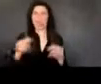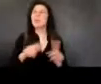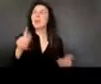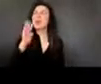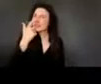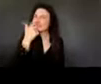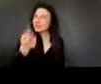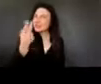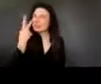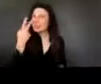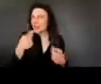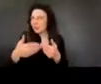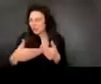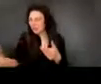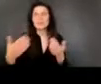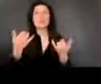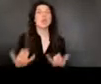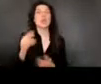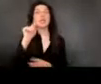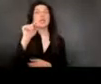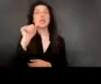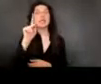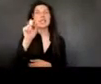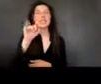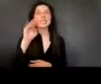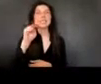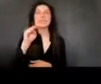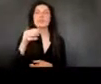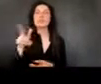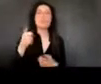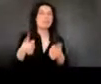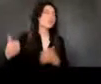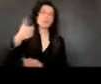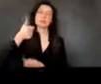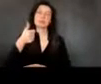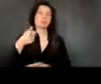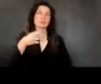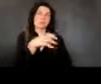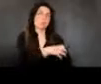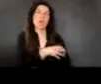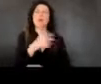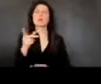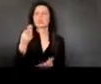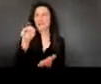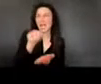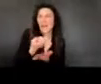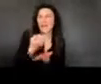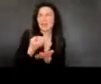Taksim's right now, the dominant power is basically economical power, and it is very much consumer based. And